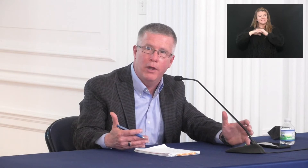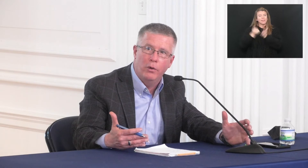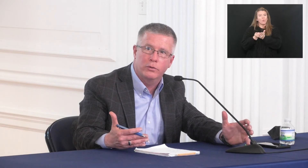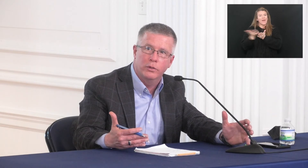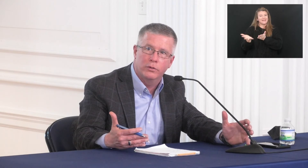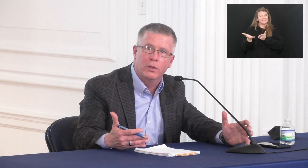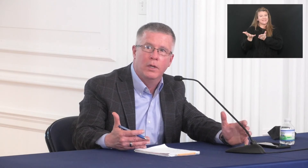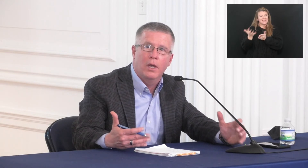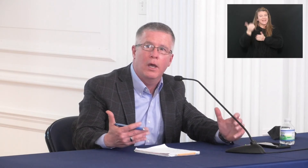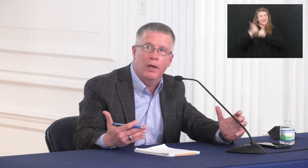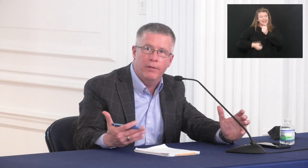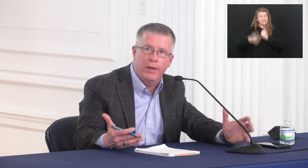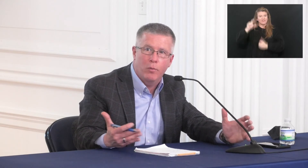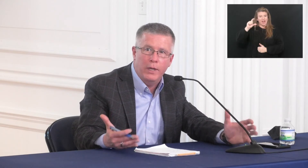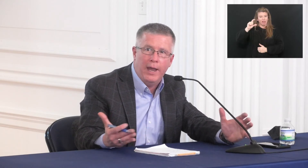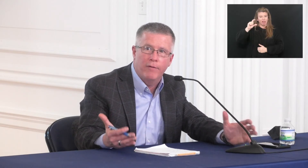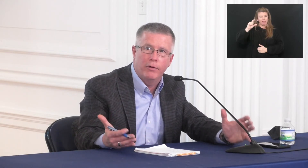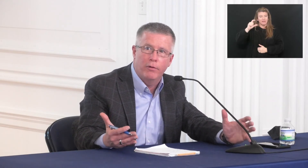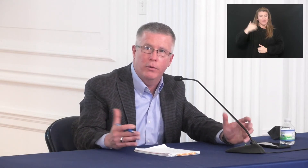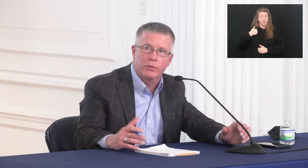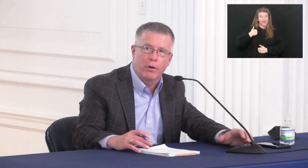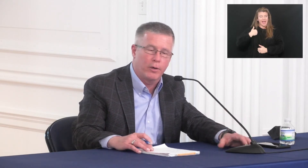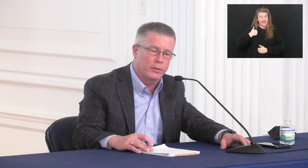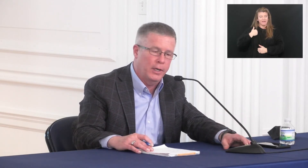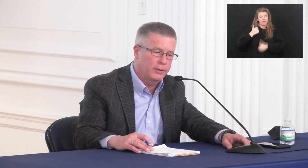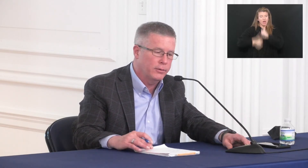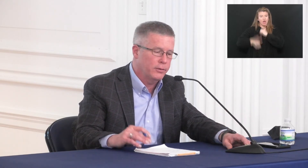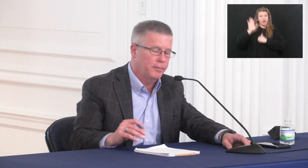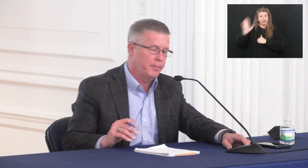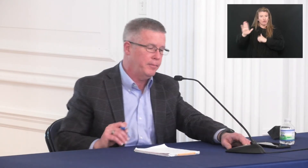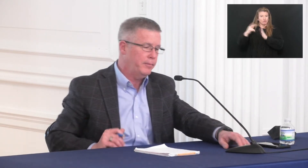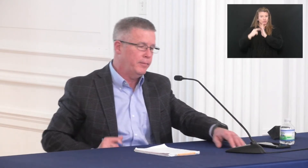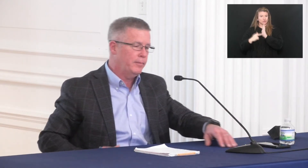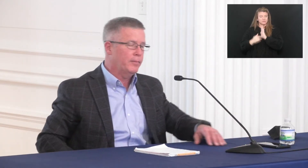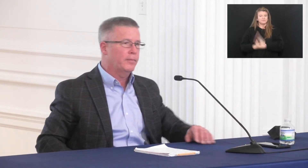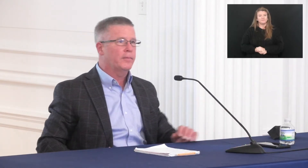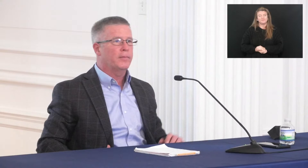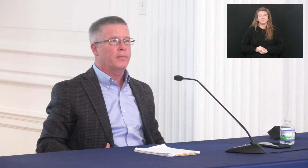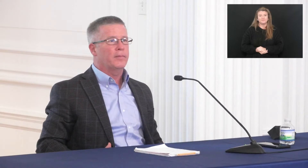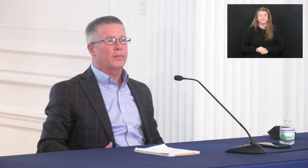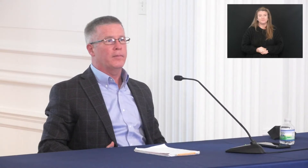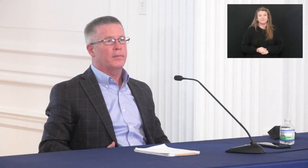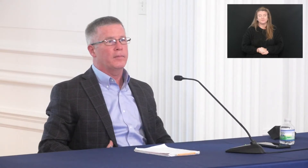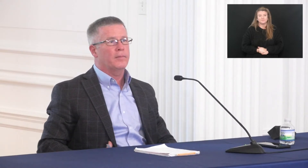in doses that we have under those circumstances.